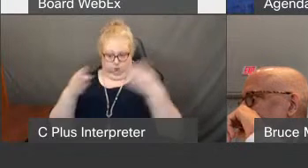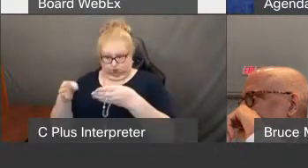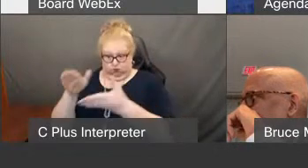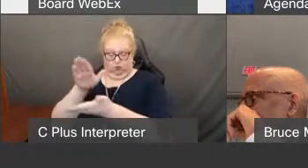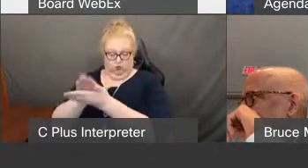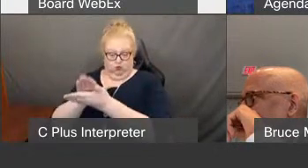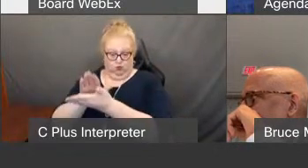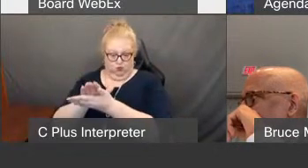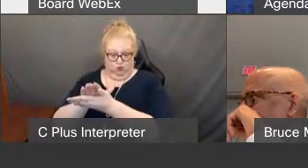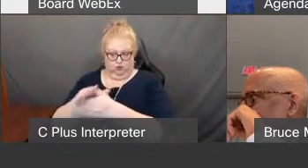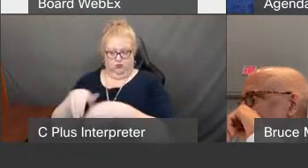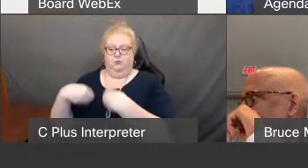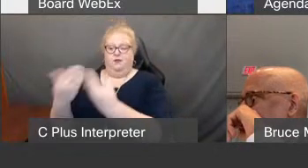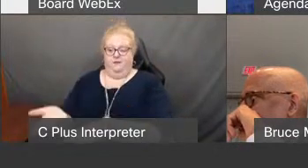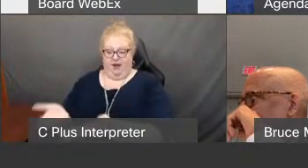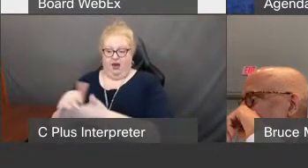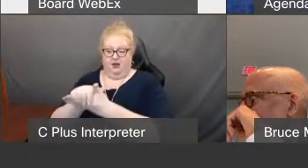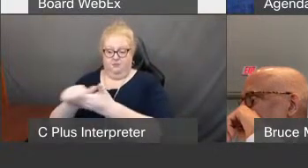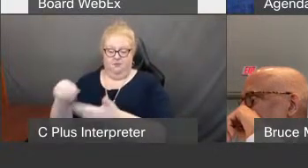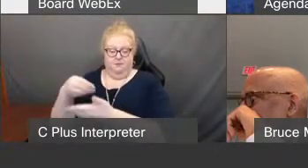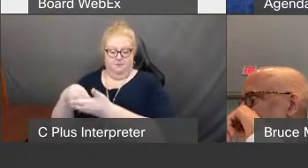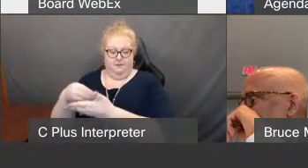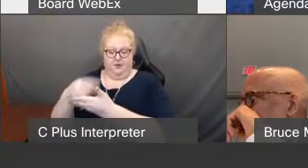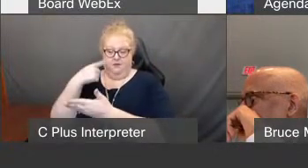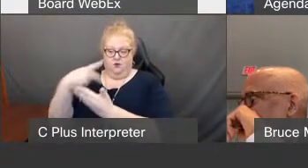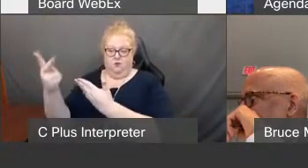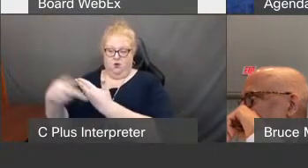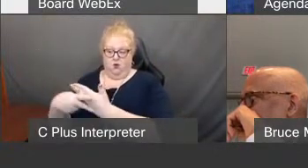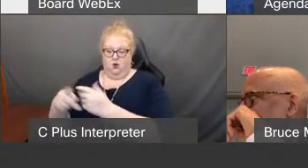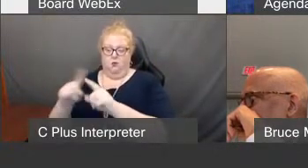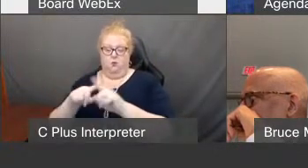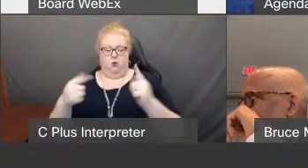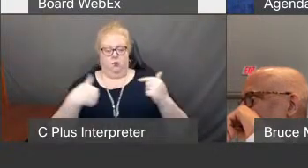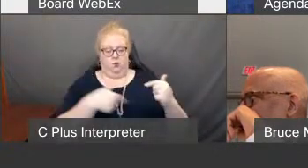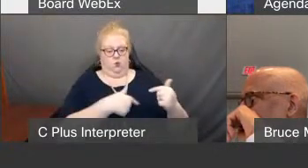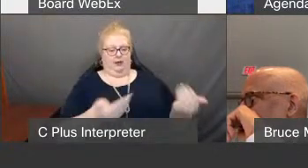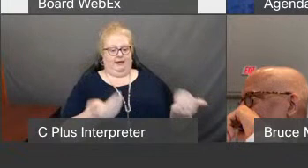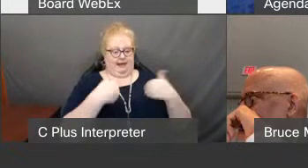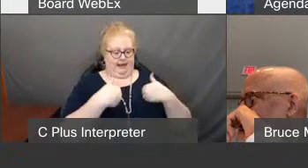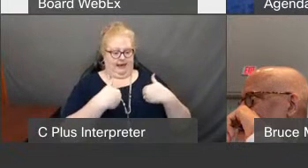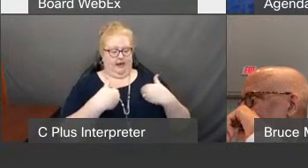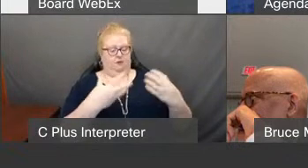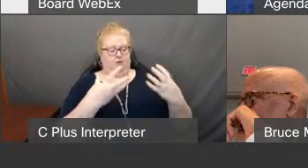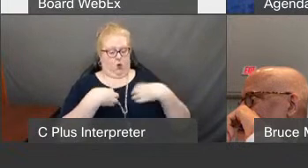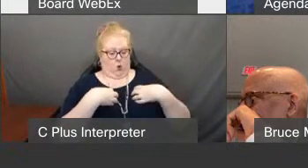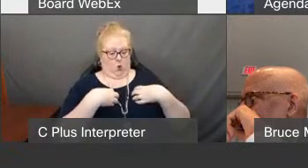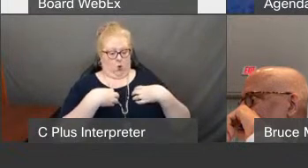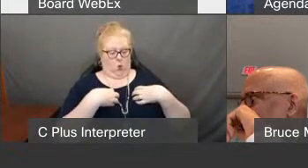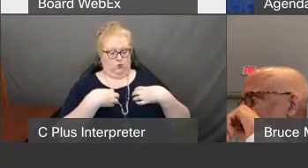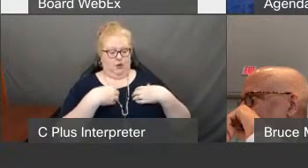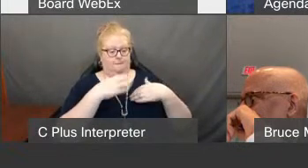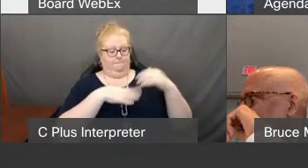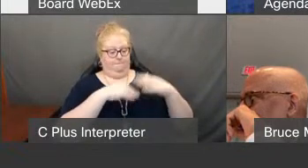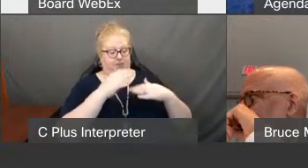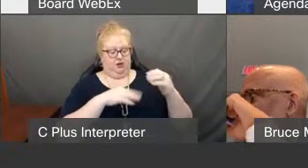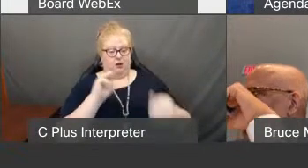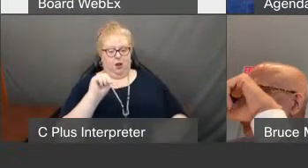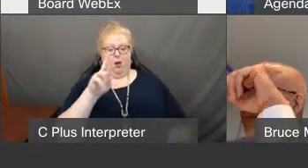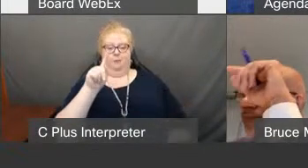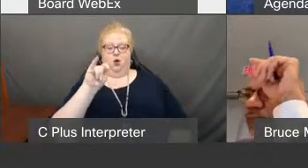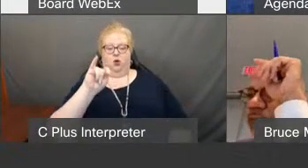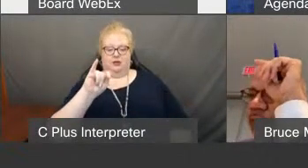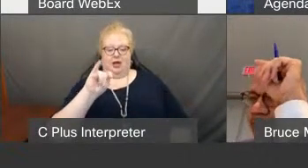dollars for programs when we have and own buildings, most of them multi-million dollar buildings, that do not have enough funding